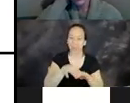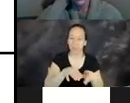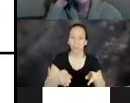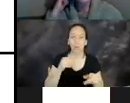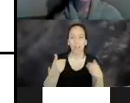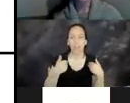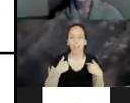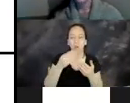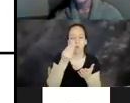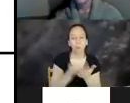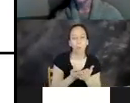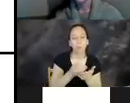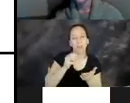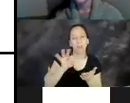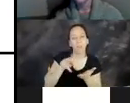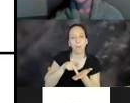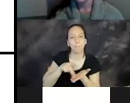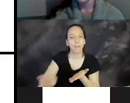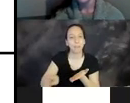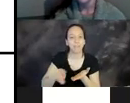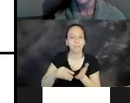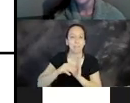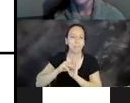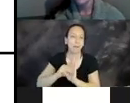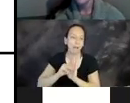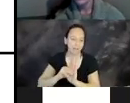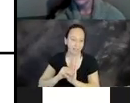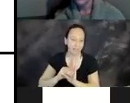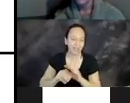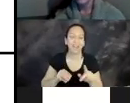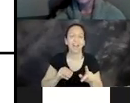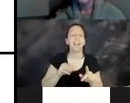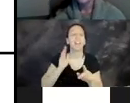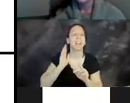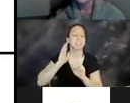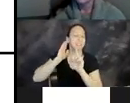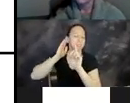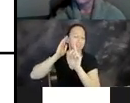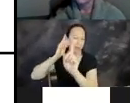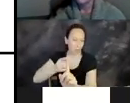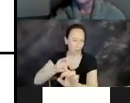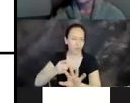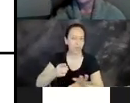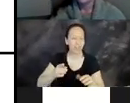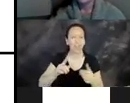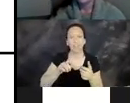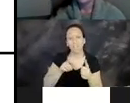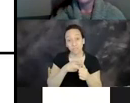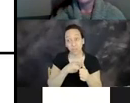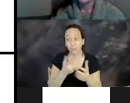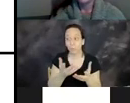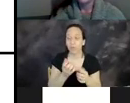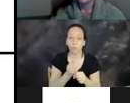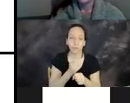the doors, that is the big benefit we're moving towards. We do need to make sure that we don't lose too